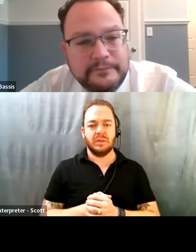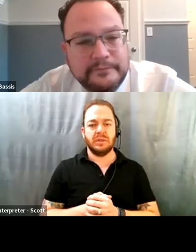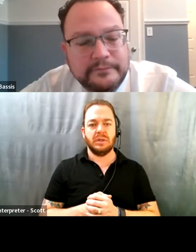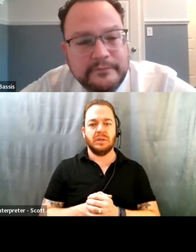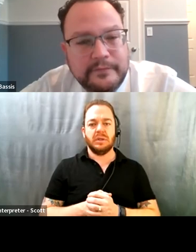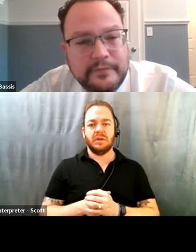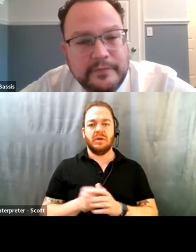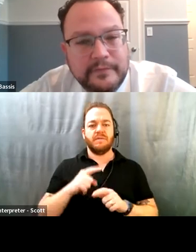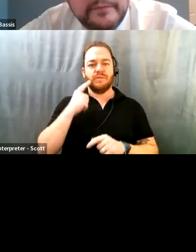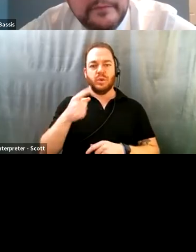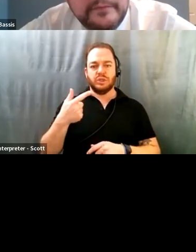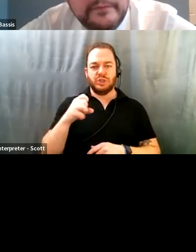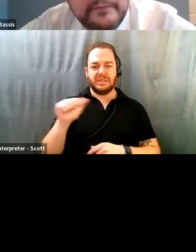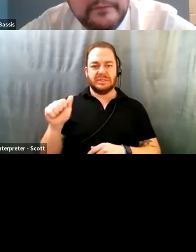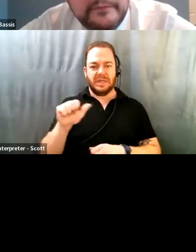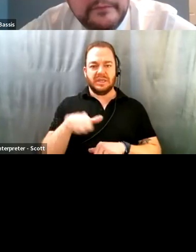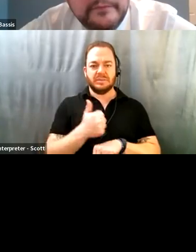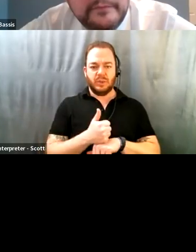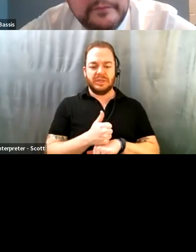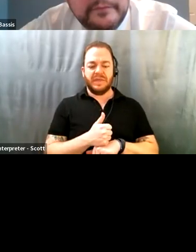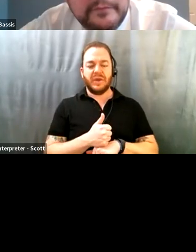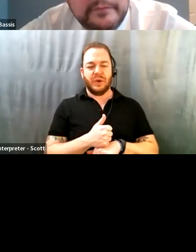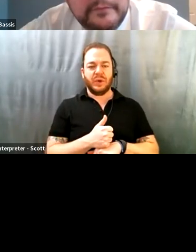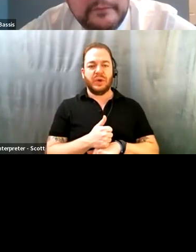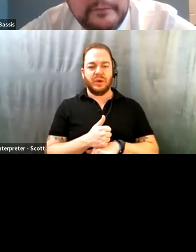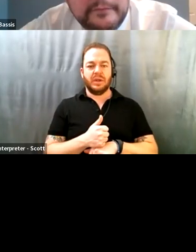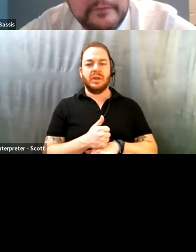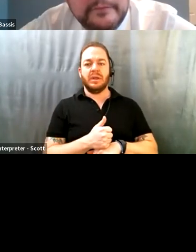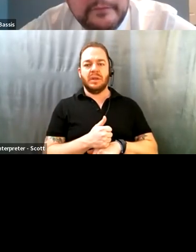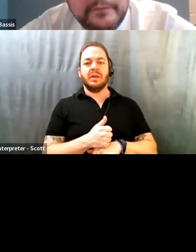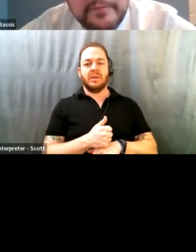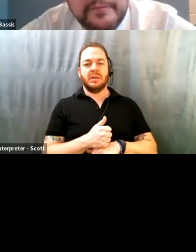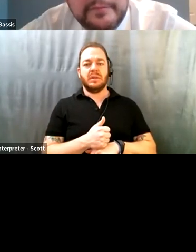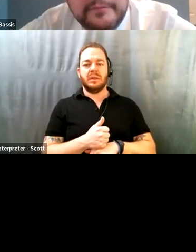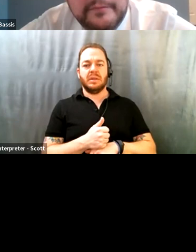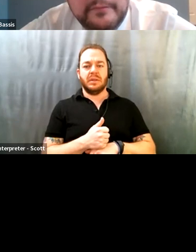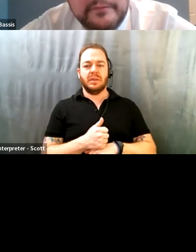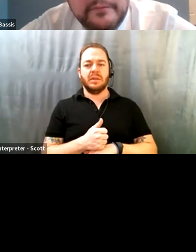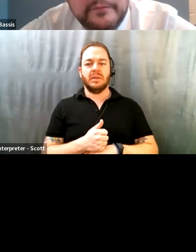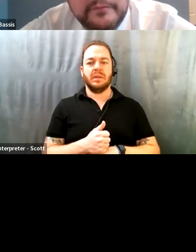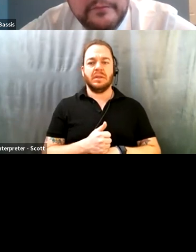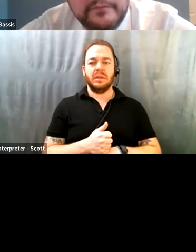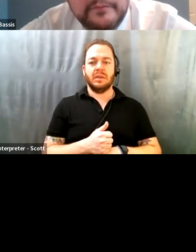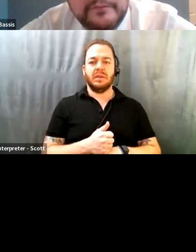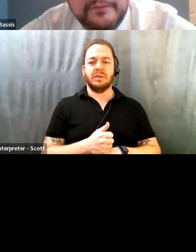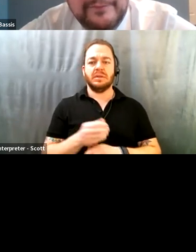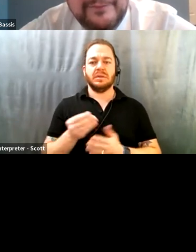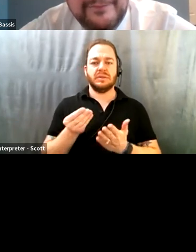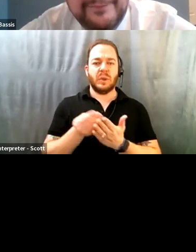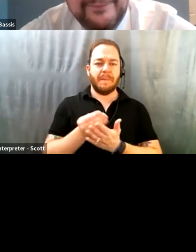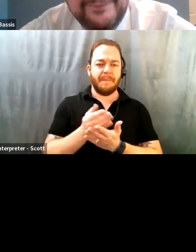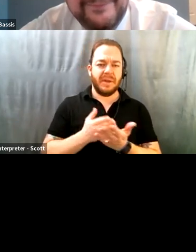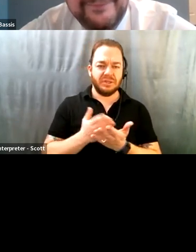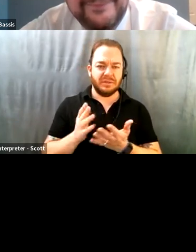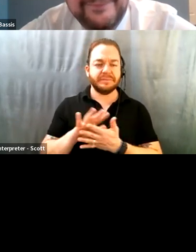for the GSA is putting together. But we will, or was it? What is your group called again, Nicole?